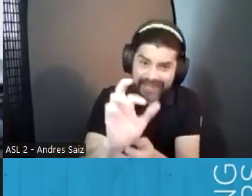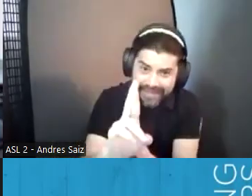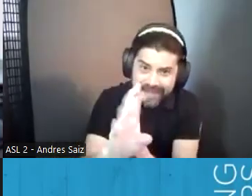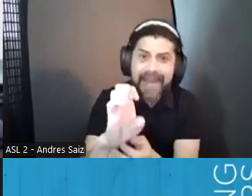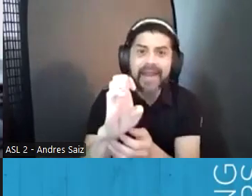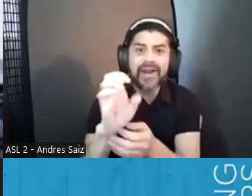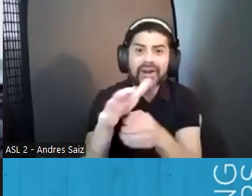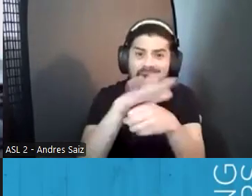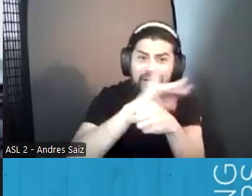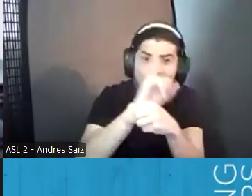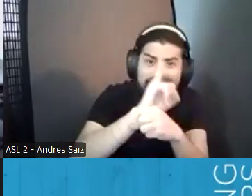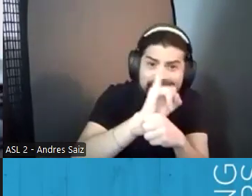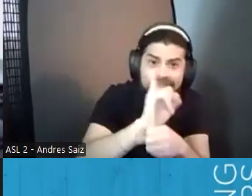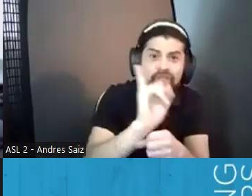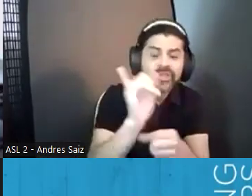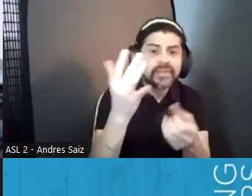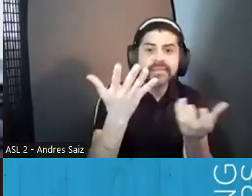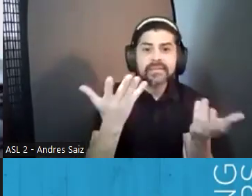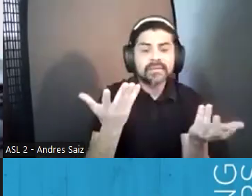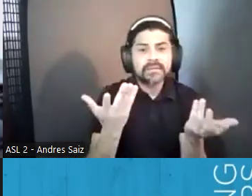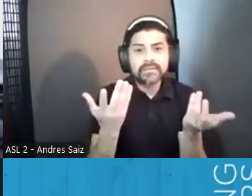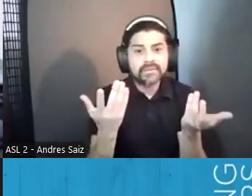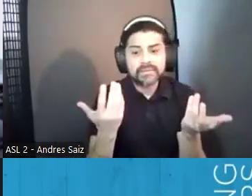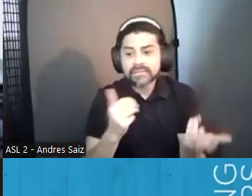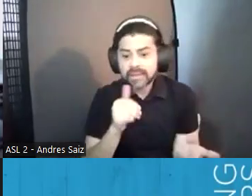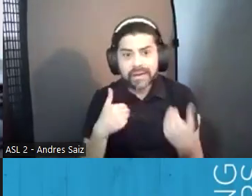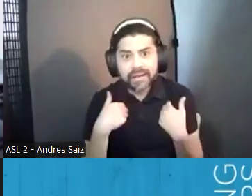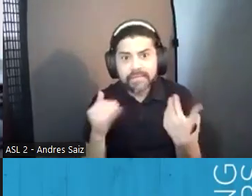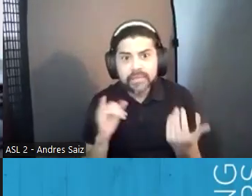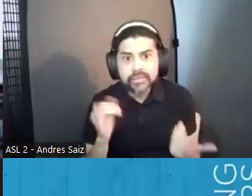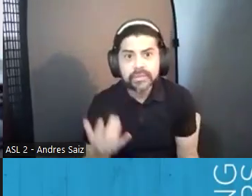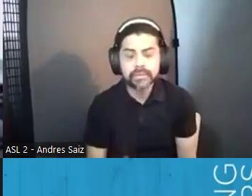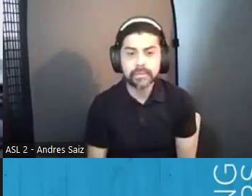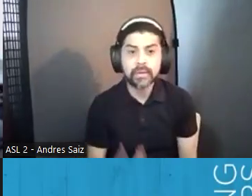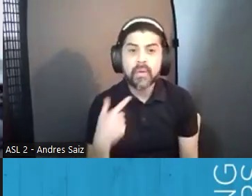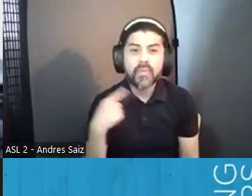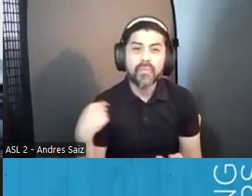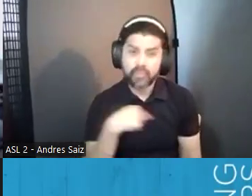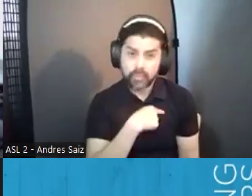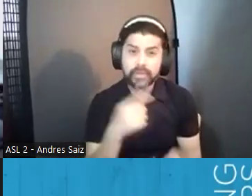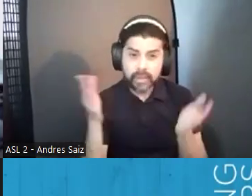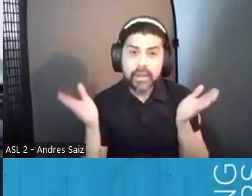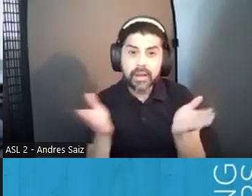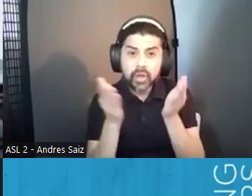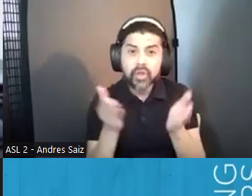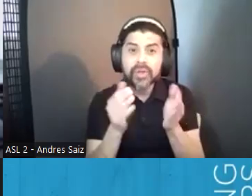and be, completely left with, uninsured essentially. And so we encourage the state again to consider revenue